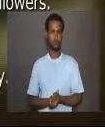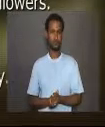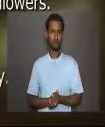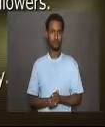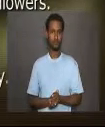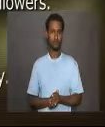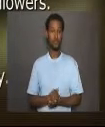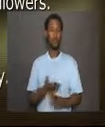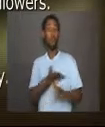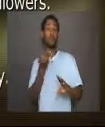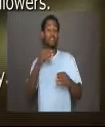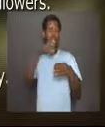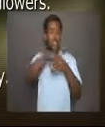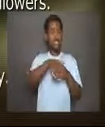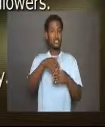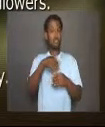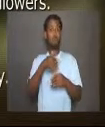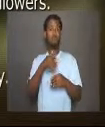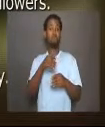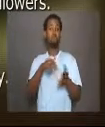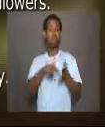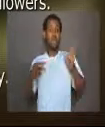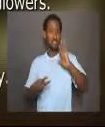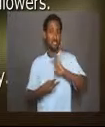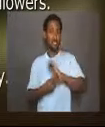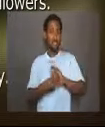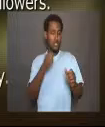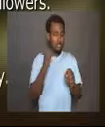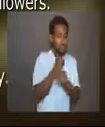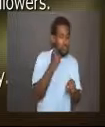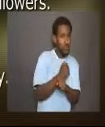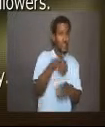Periodic elections means conducting elections regularly.